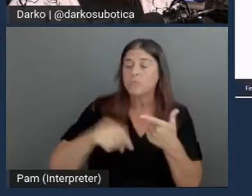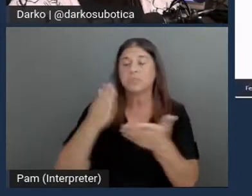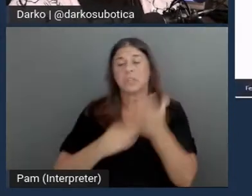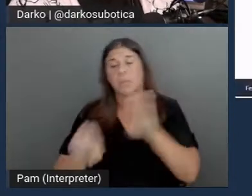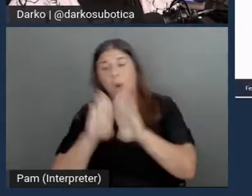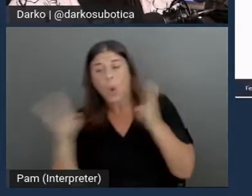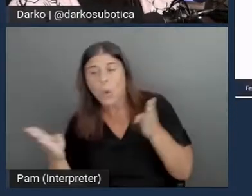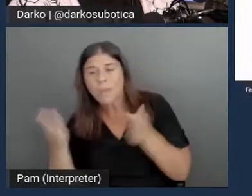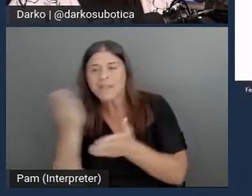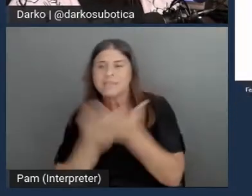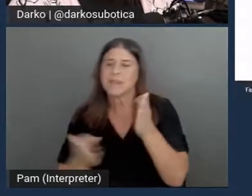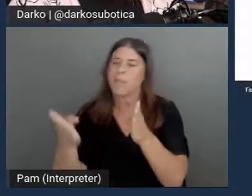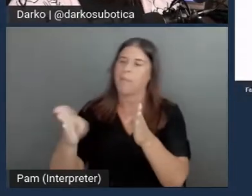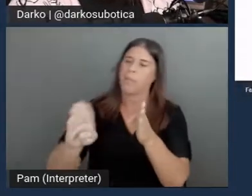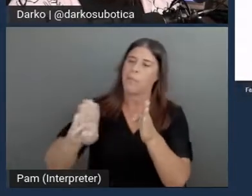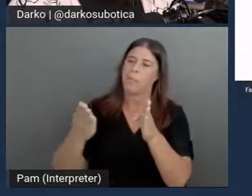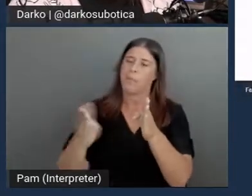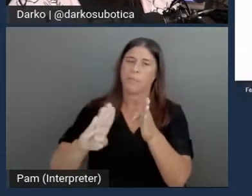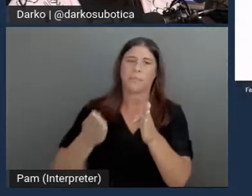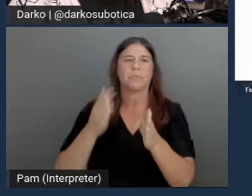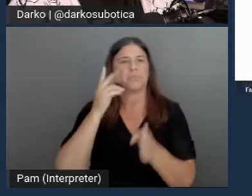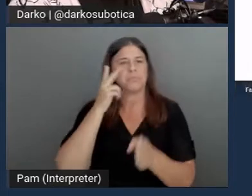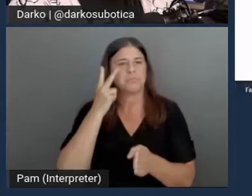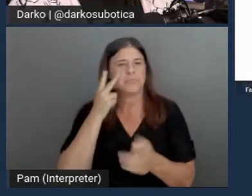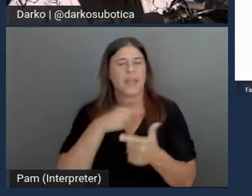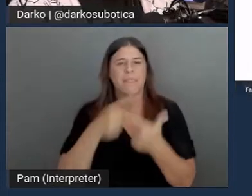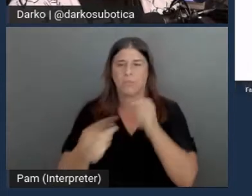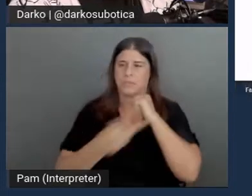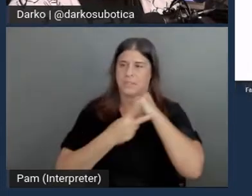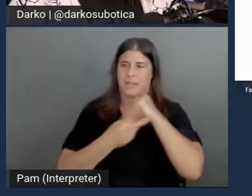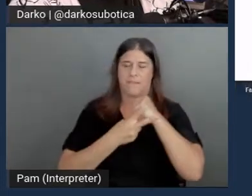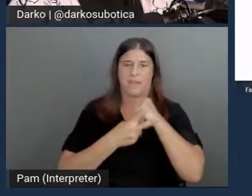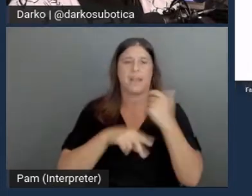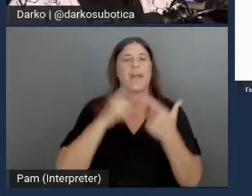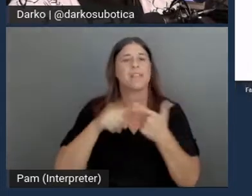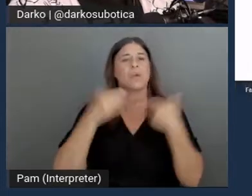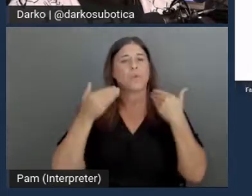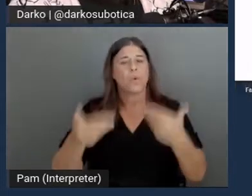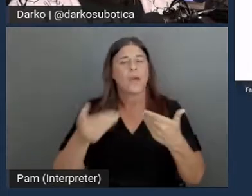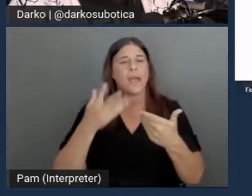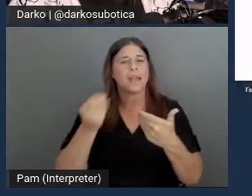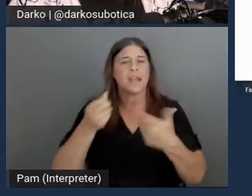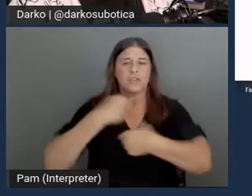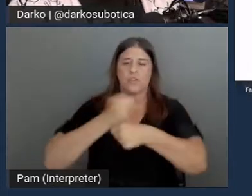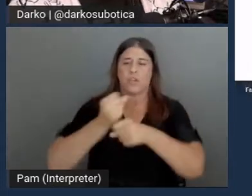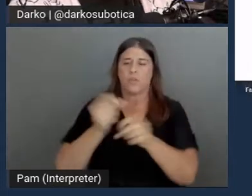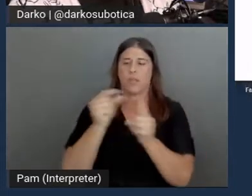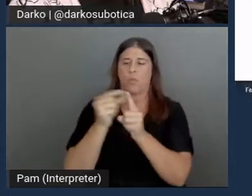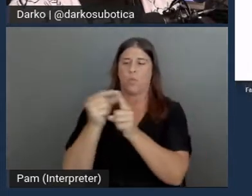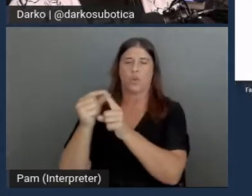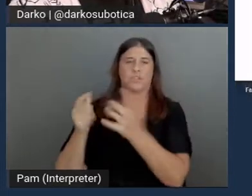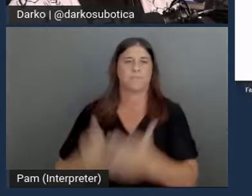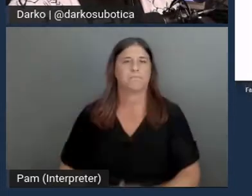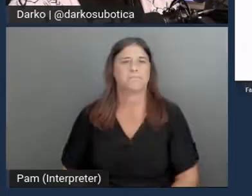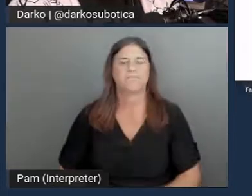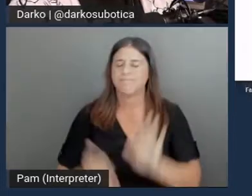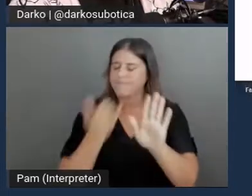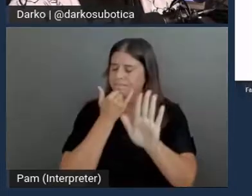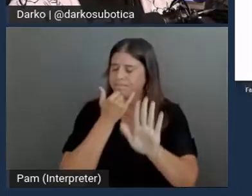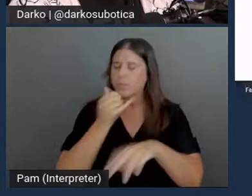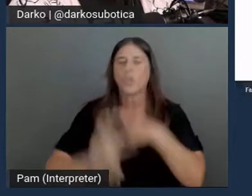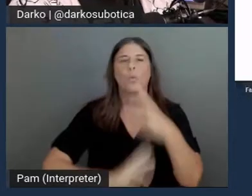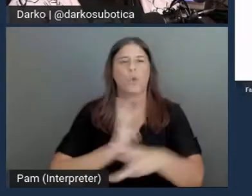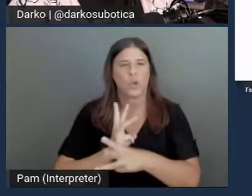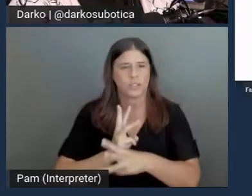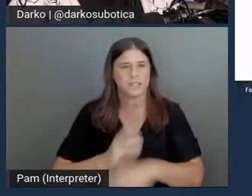different configurations. I'm going to save that, and then I'm going to go ahead and generate the worlds. So this is the